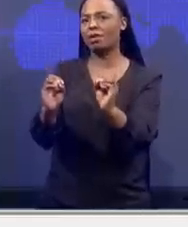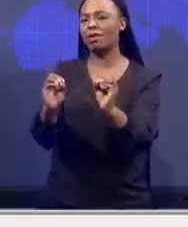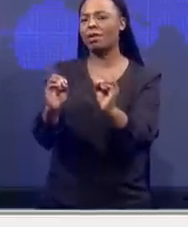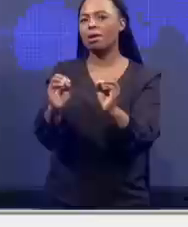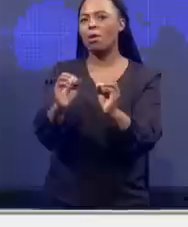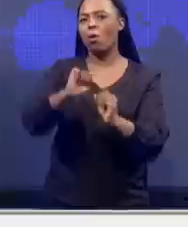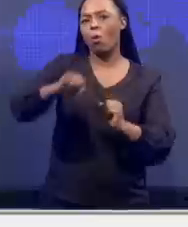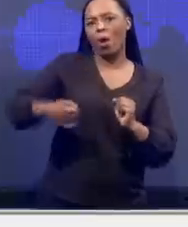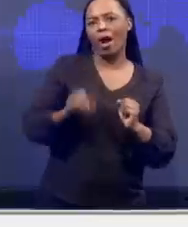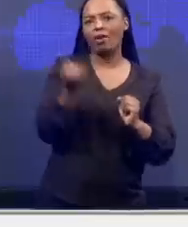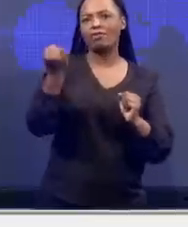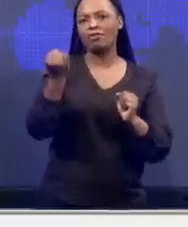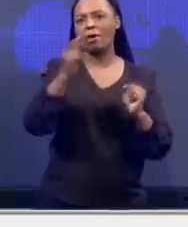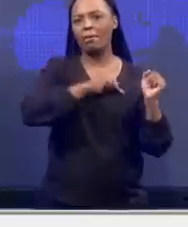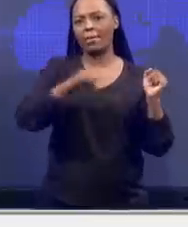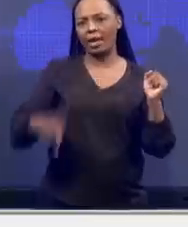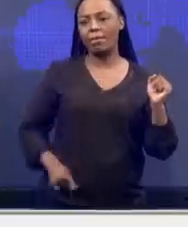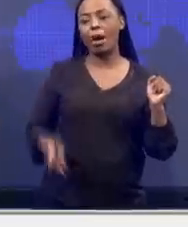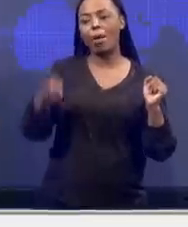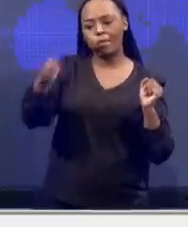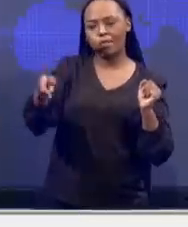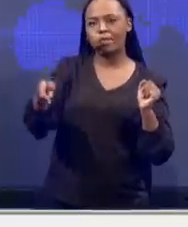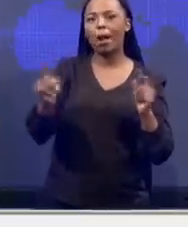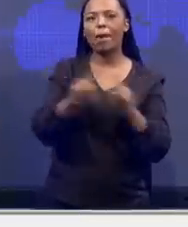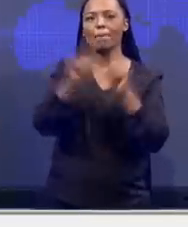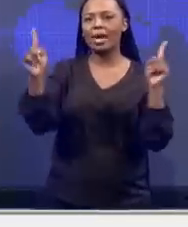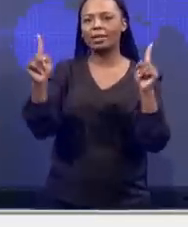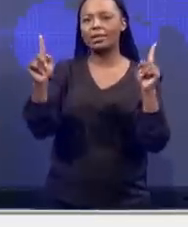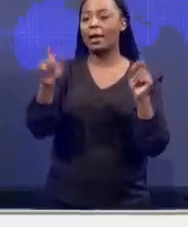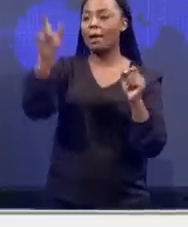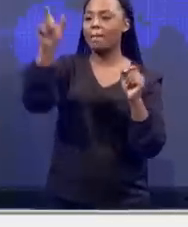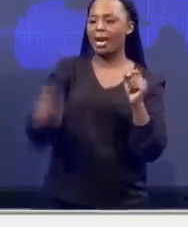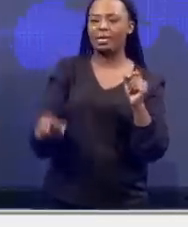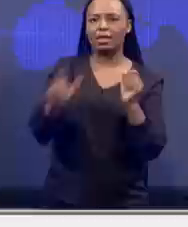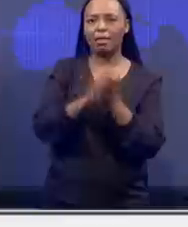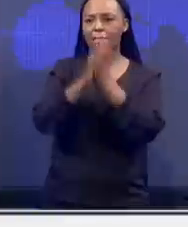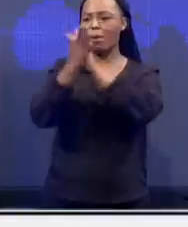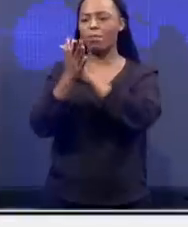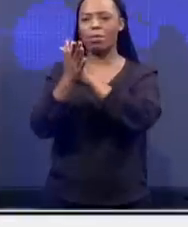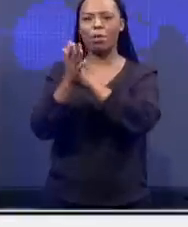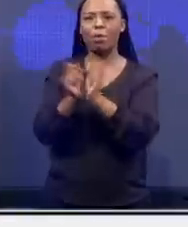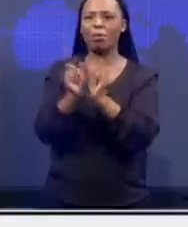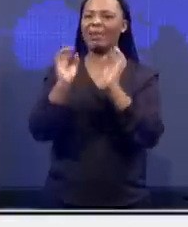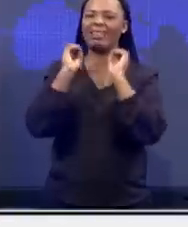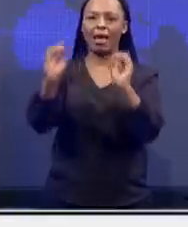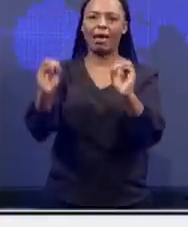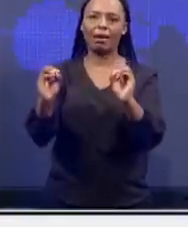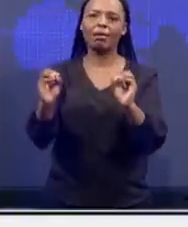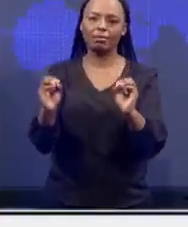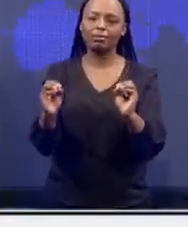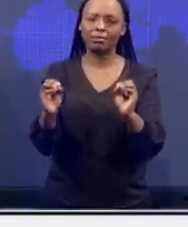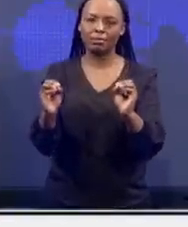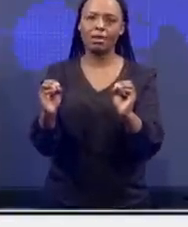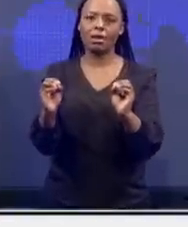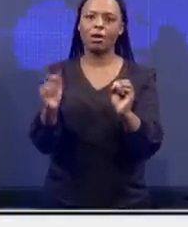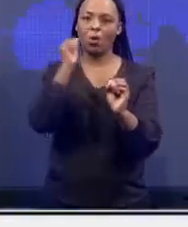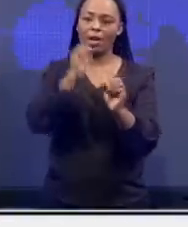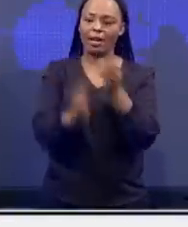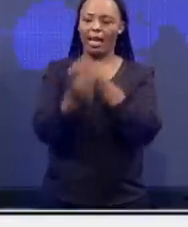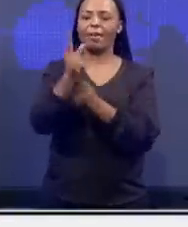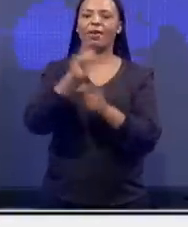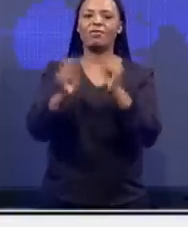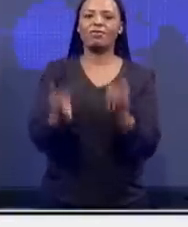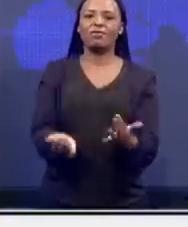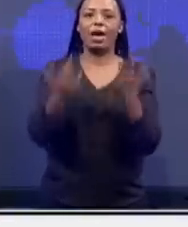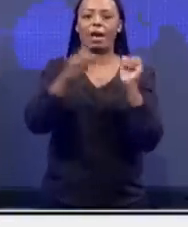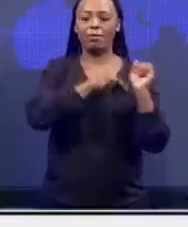of the Premier is here on the premises, but nobody at all has indeed been injured. While the fire broke out,